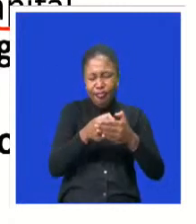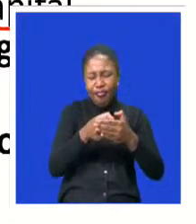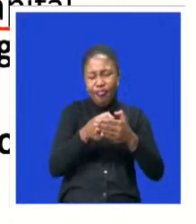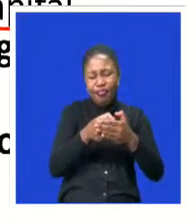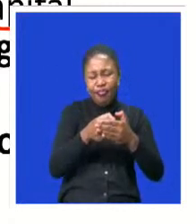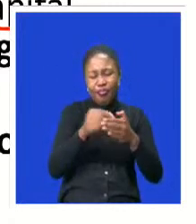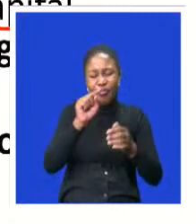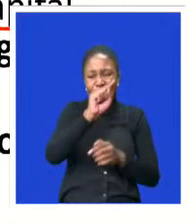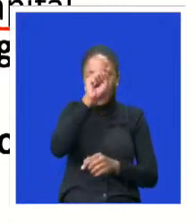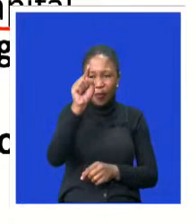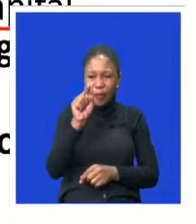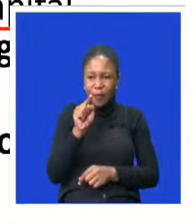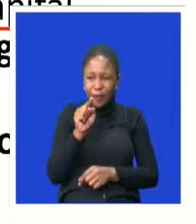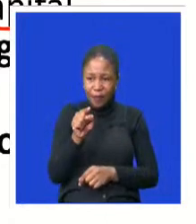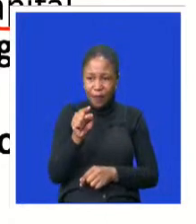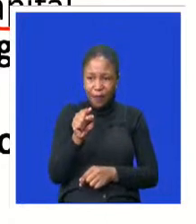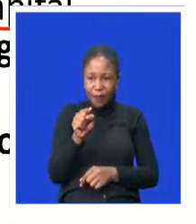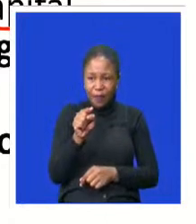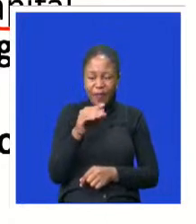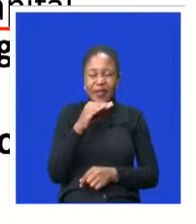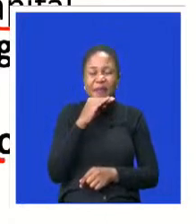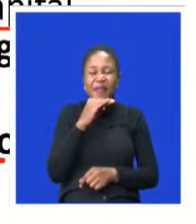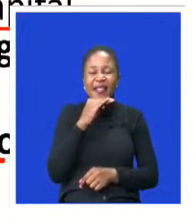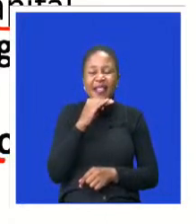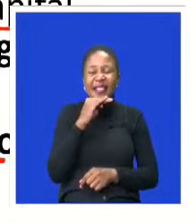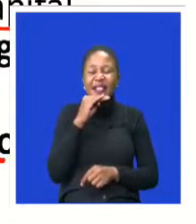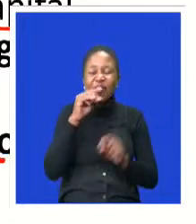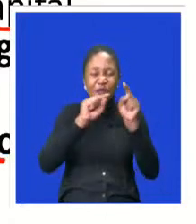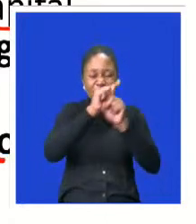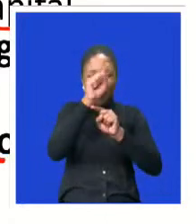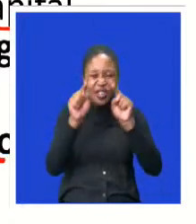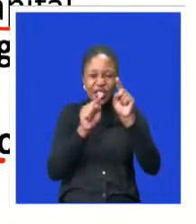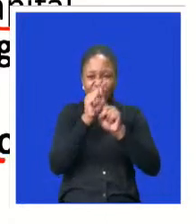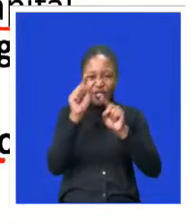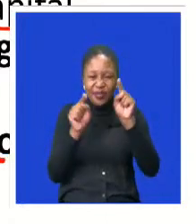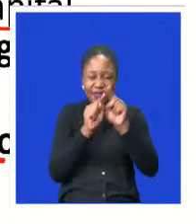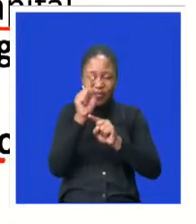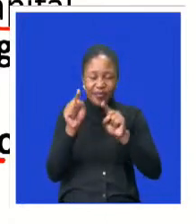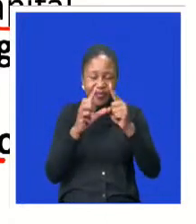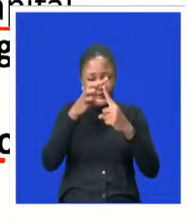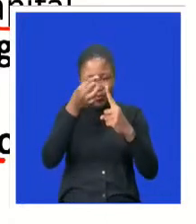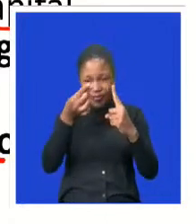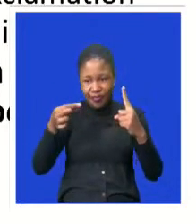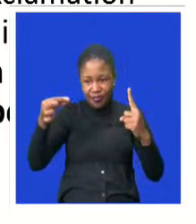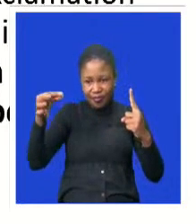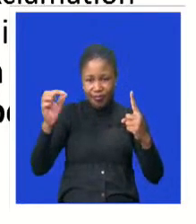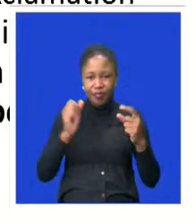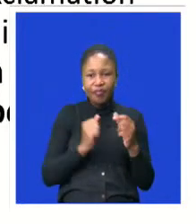known as an interrogative question type of a sentence.